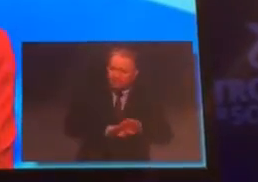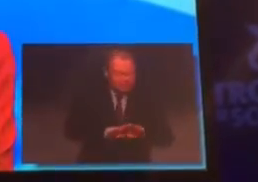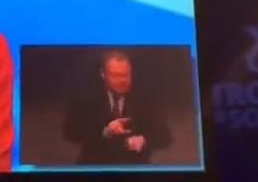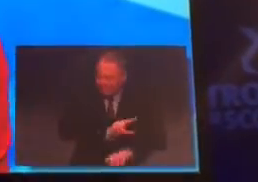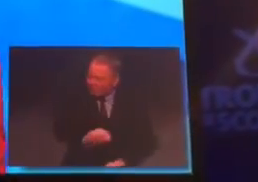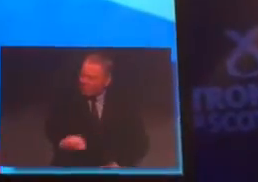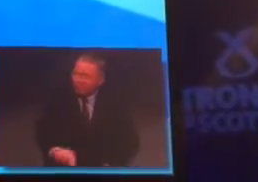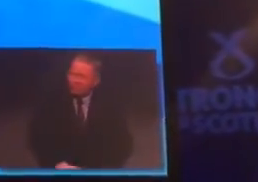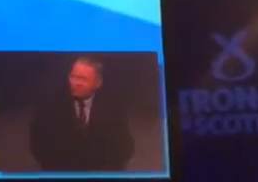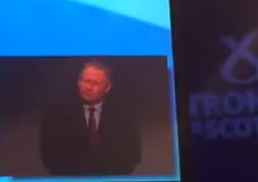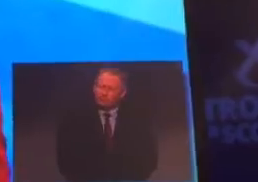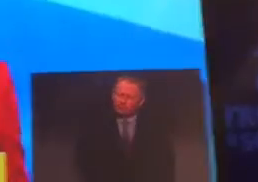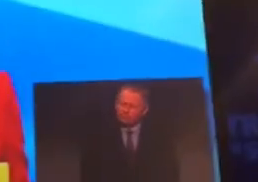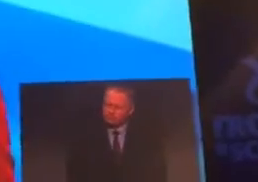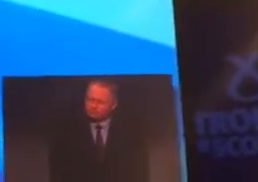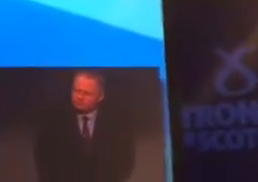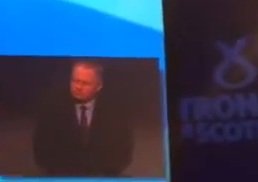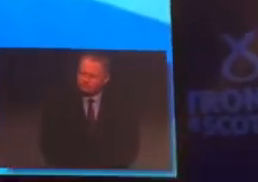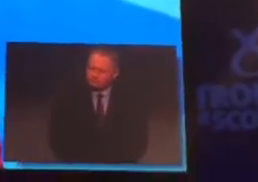indefensible.